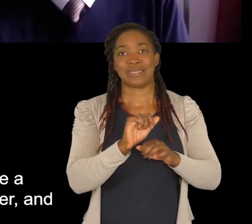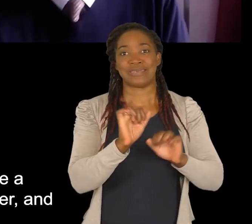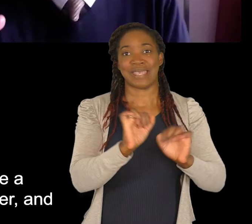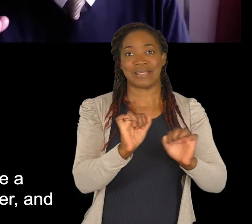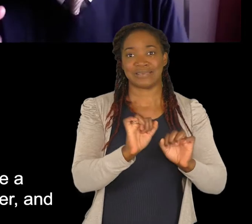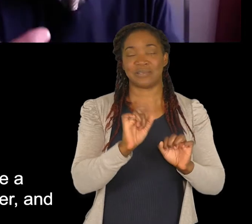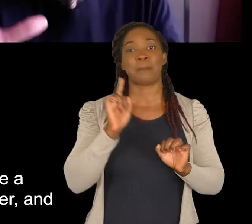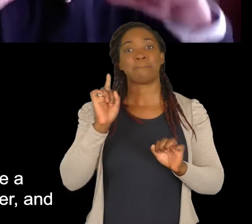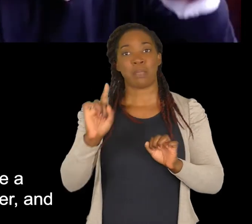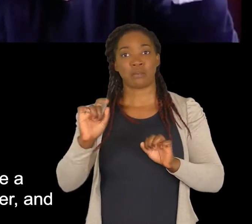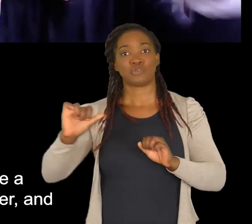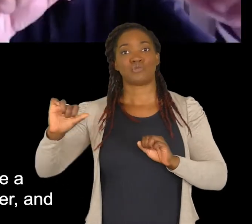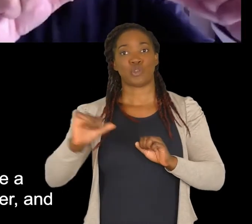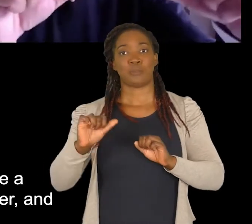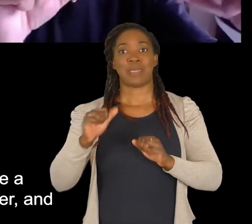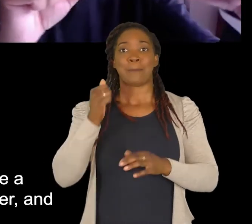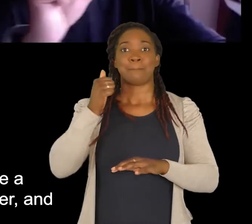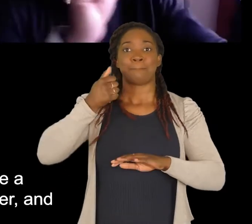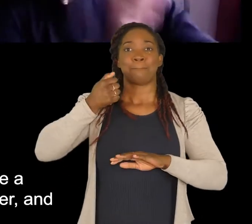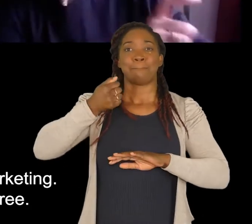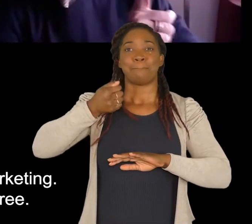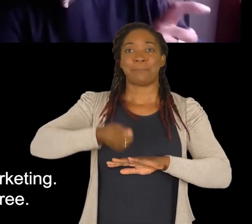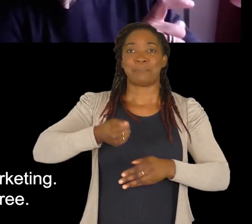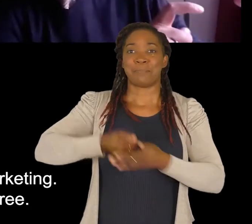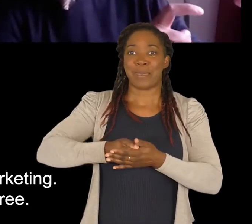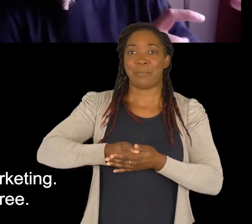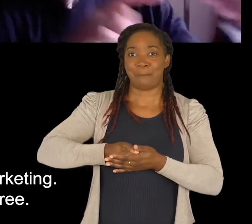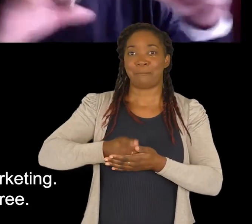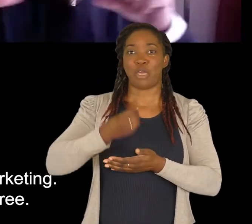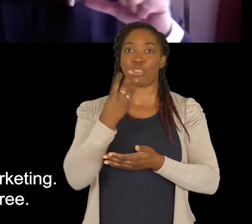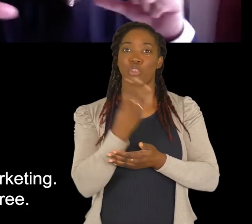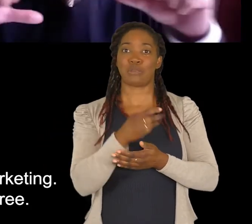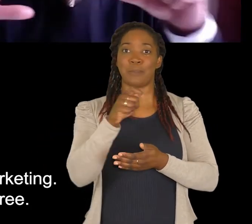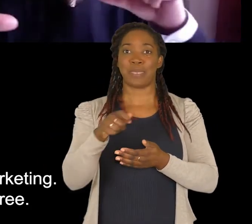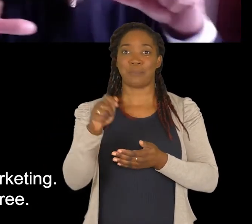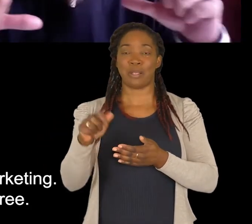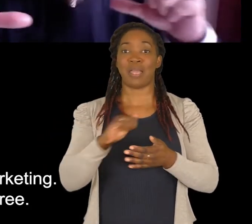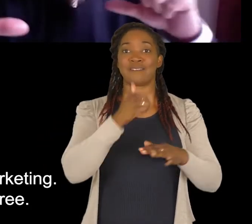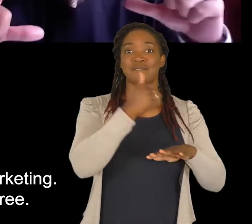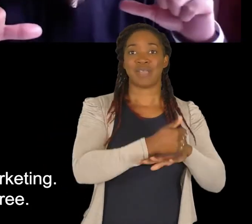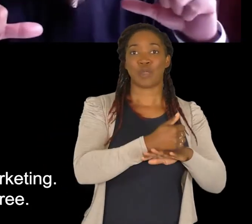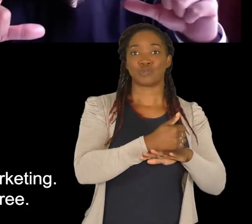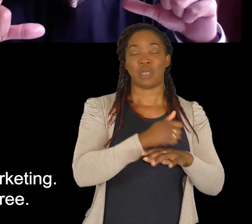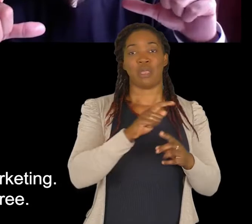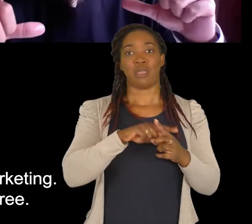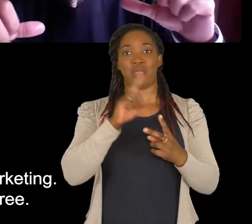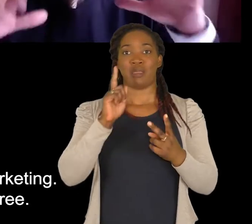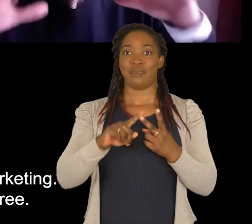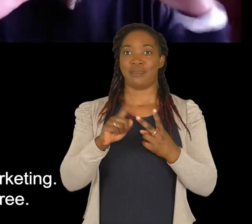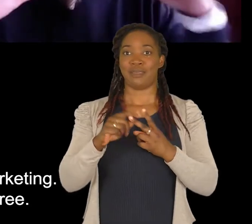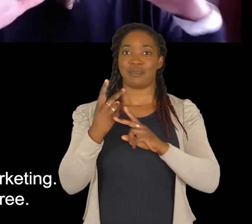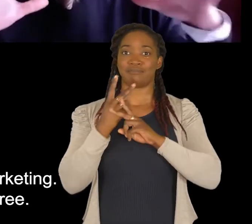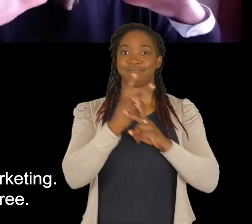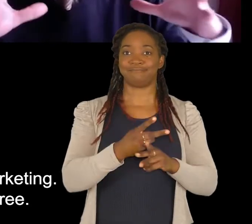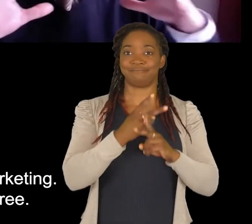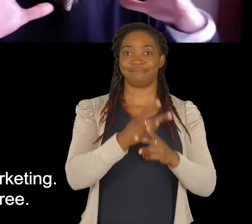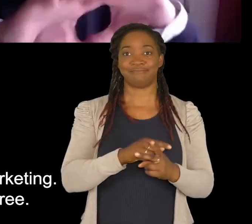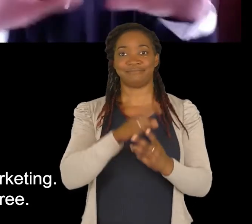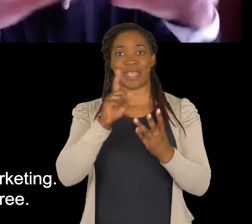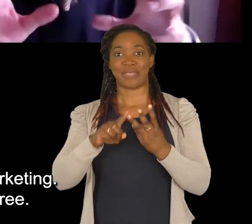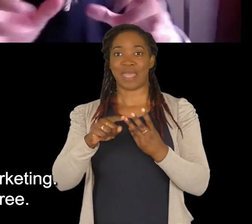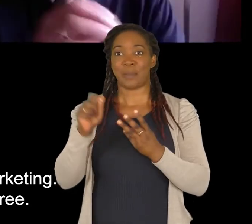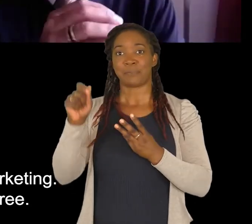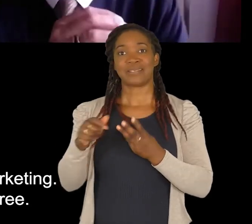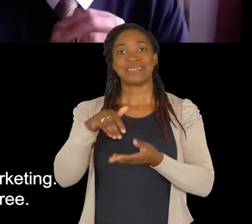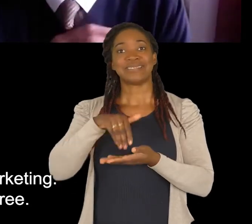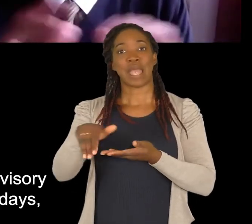people, minimum, right? The founder, an executor, and somebody that's in sales and marketing. Right. That's what you really